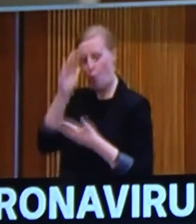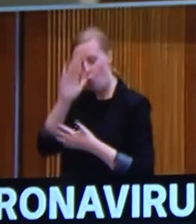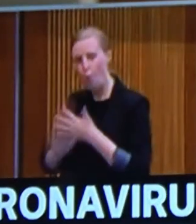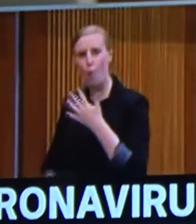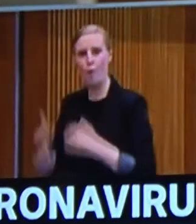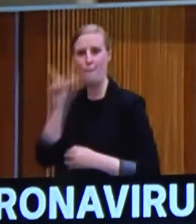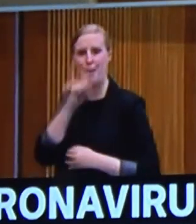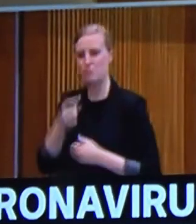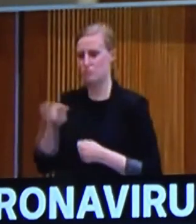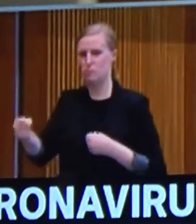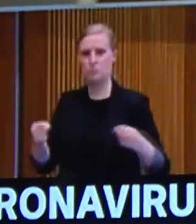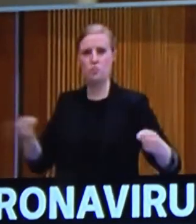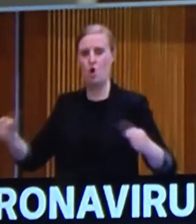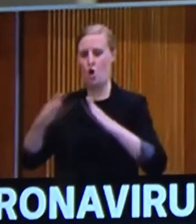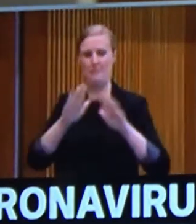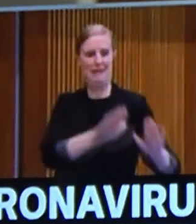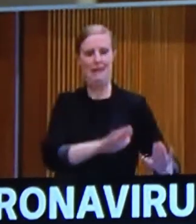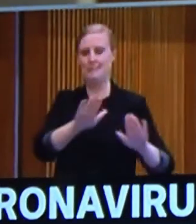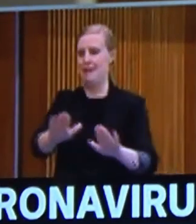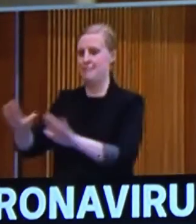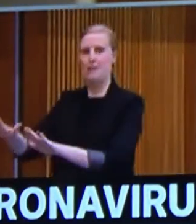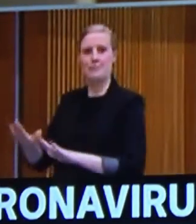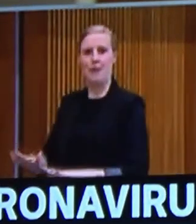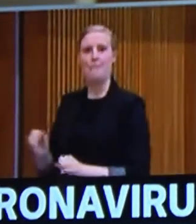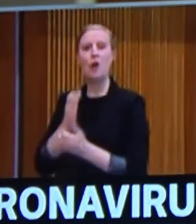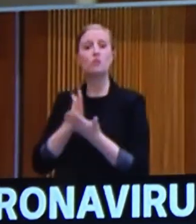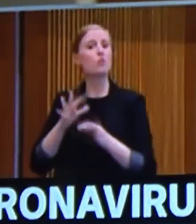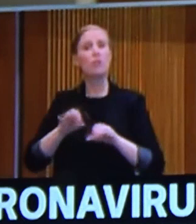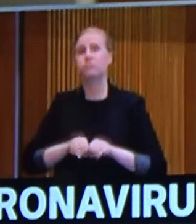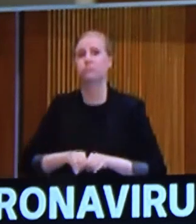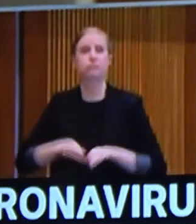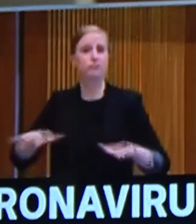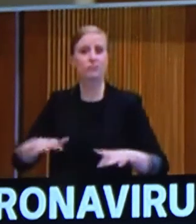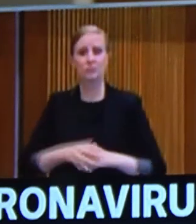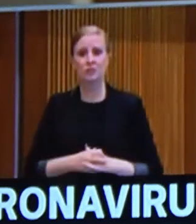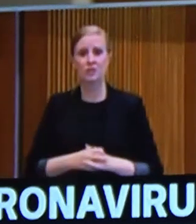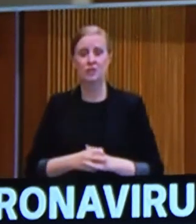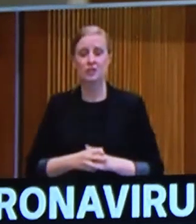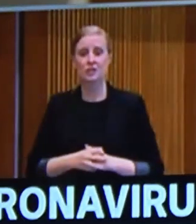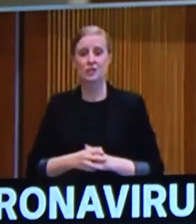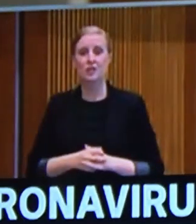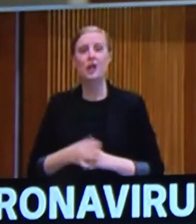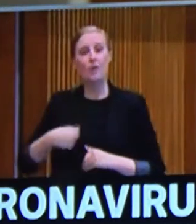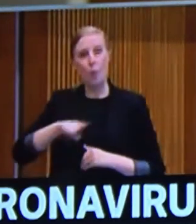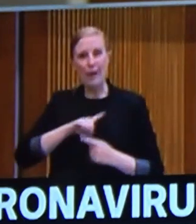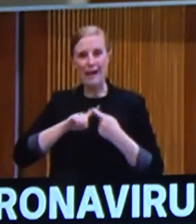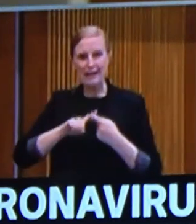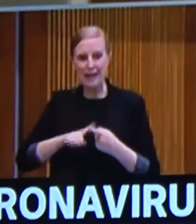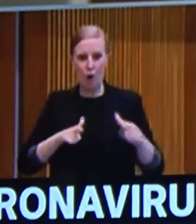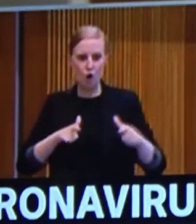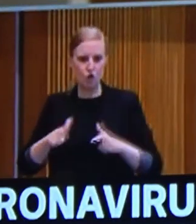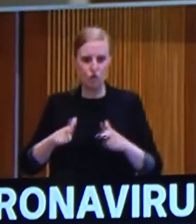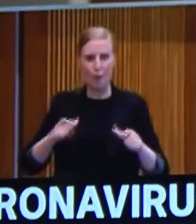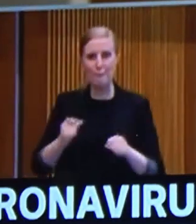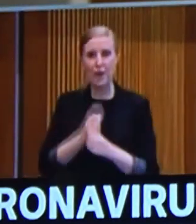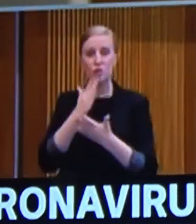by breaking the transmission chains. So if we can keep that community transmission under control, then we won't need anywhere